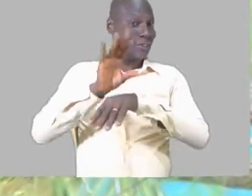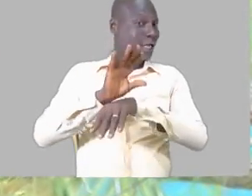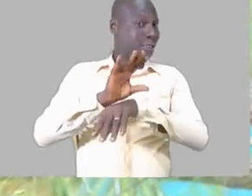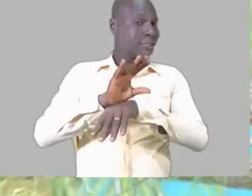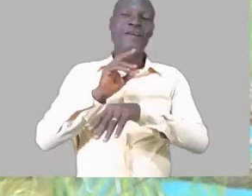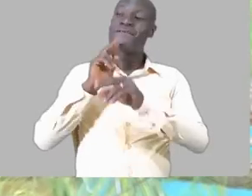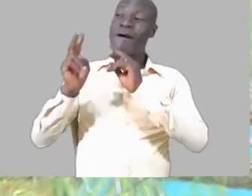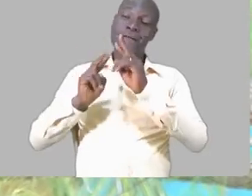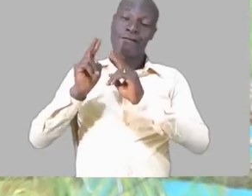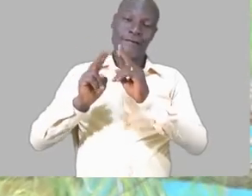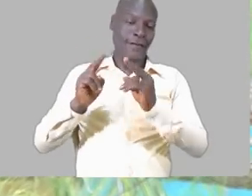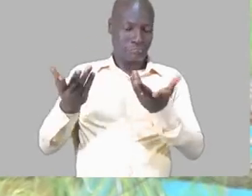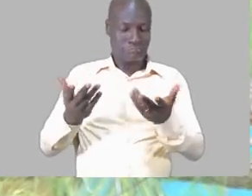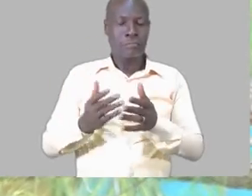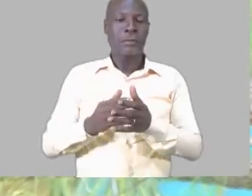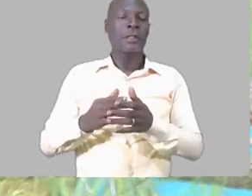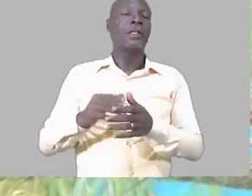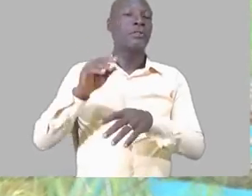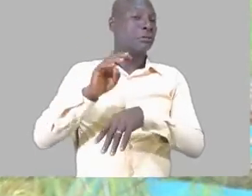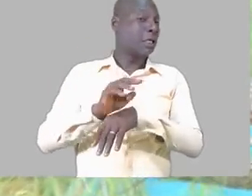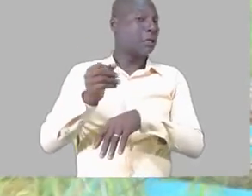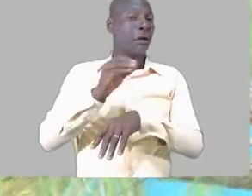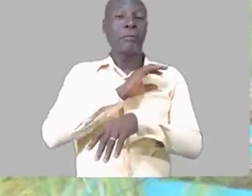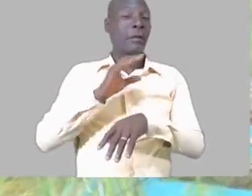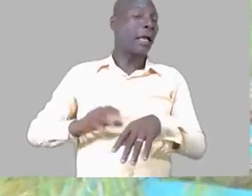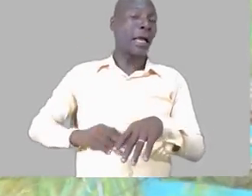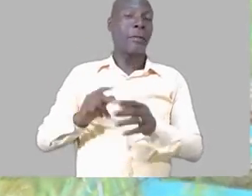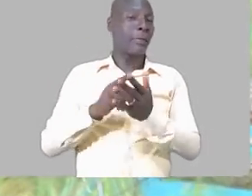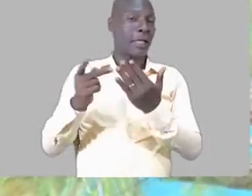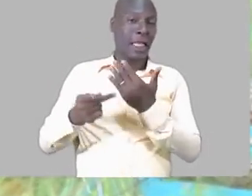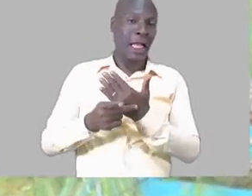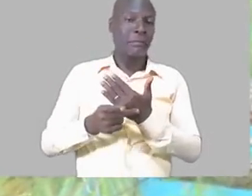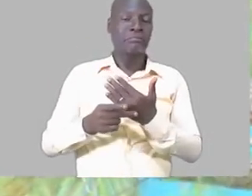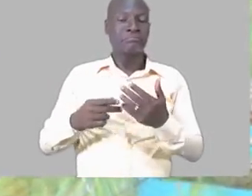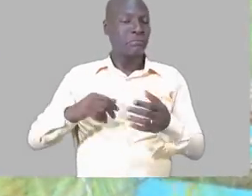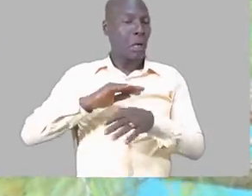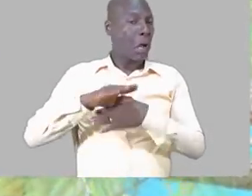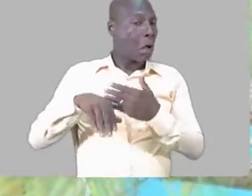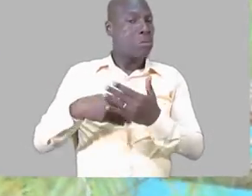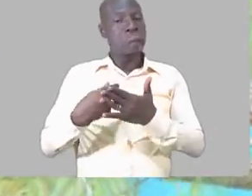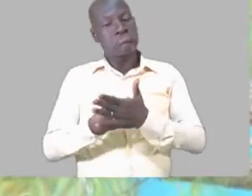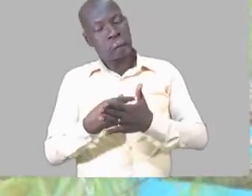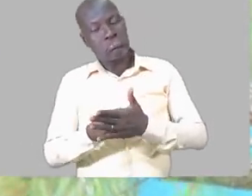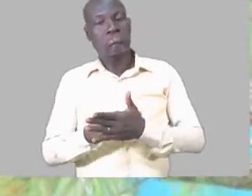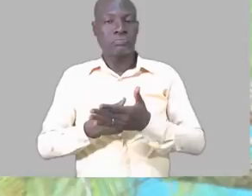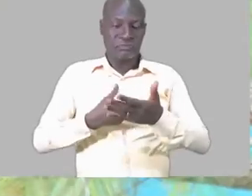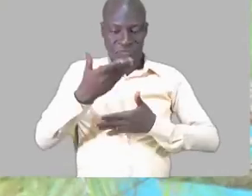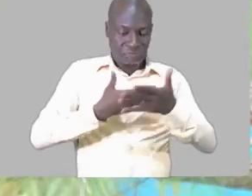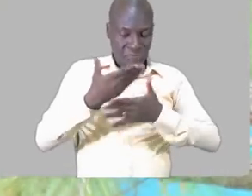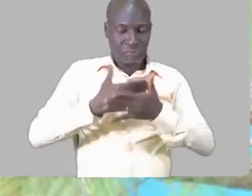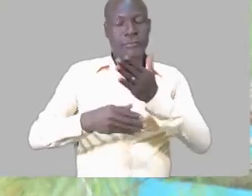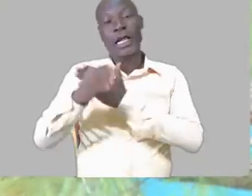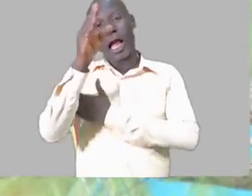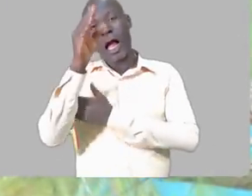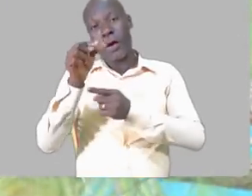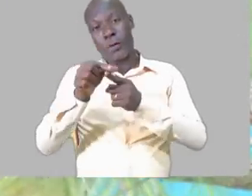Church. Church of Christ, a juma dia, yani omai Ghana. E pensem pense u yankupon asimu. Na y tu yang